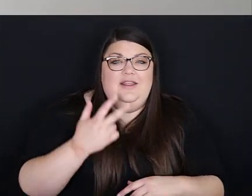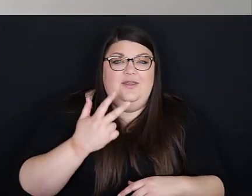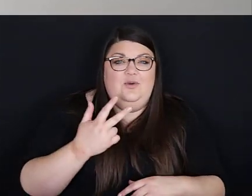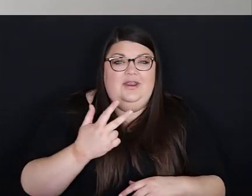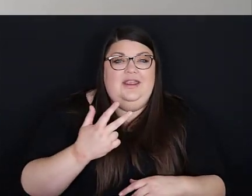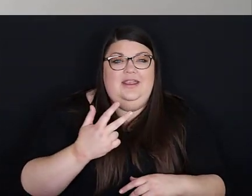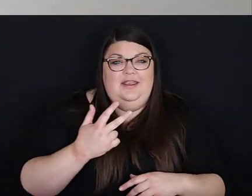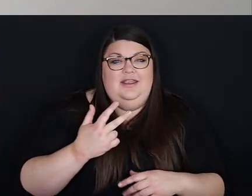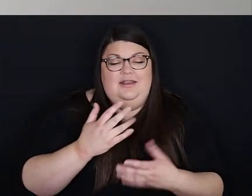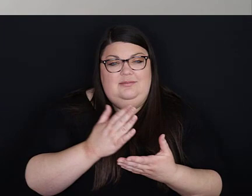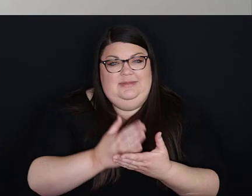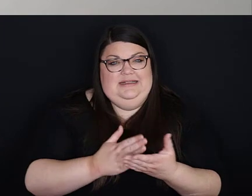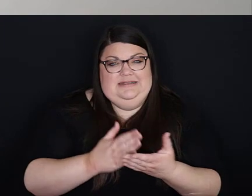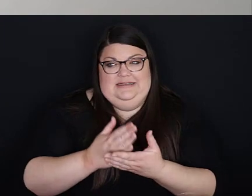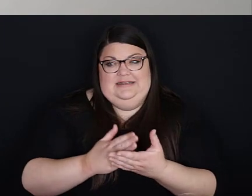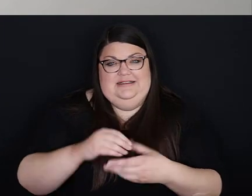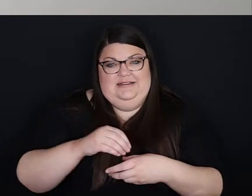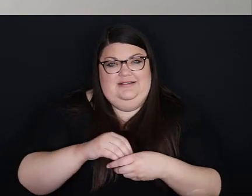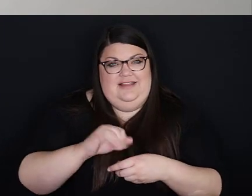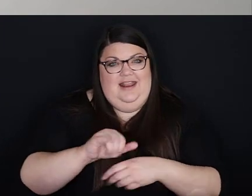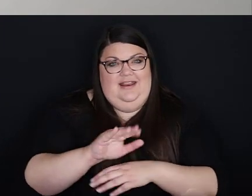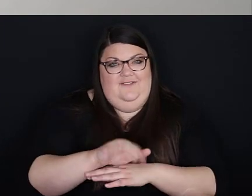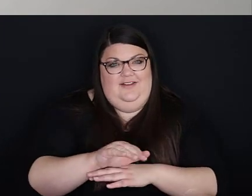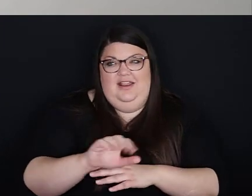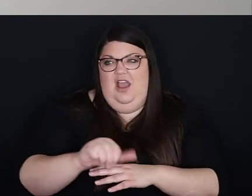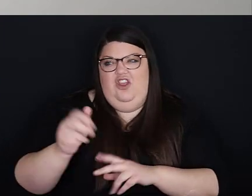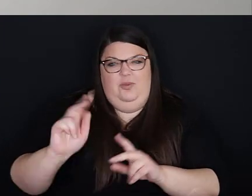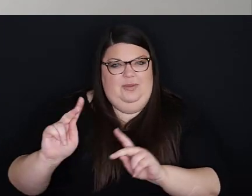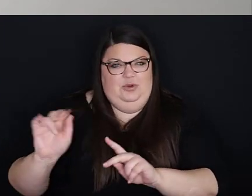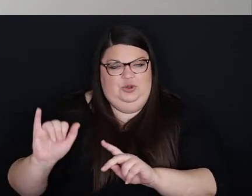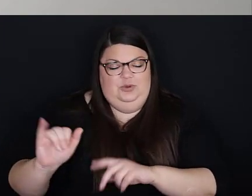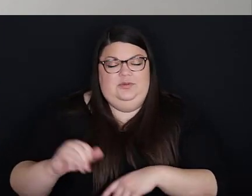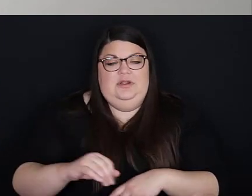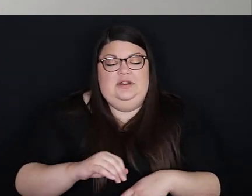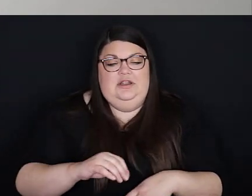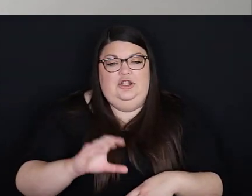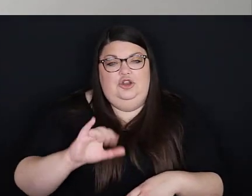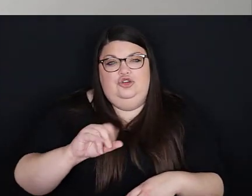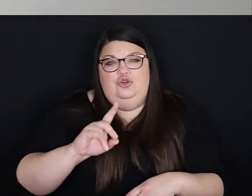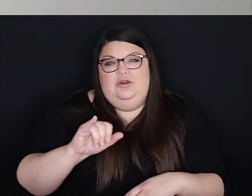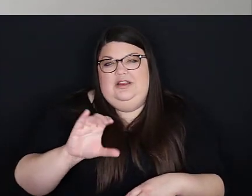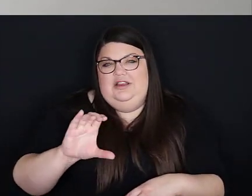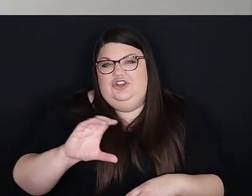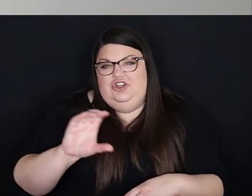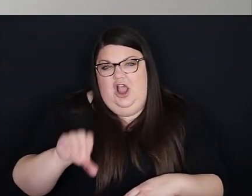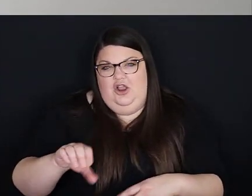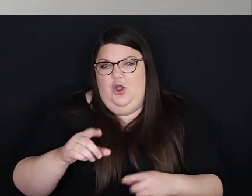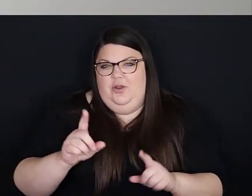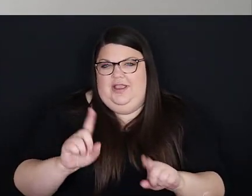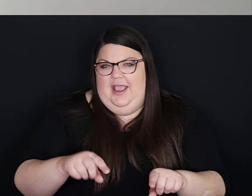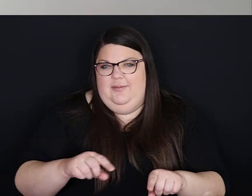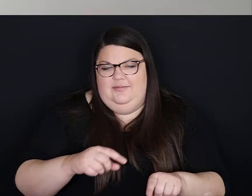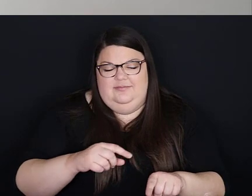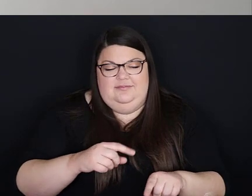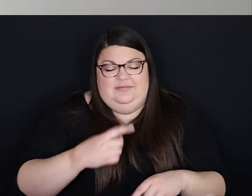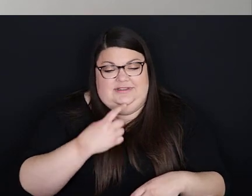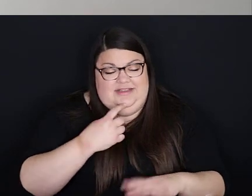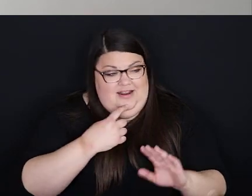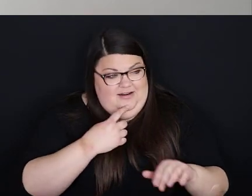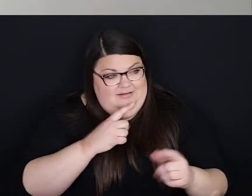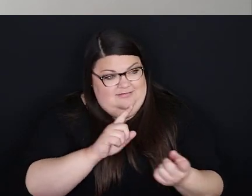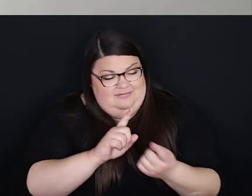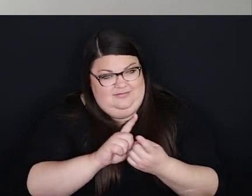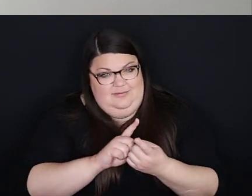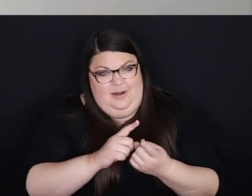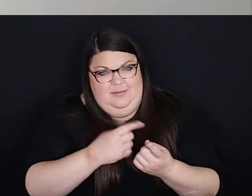that evening, and others did. It was and Judy Chicago was there, and she came up to me after me. She says, "Told me